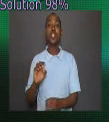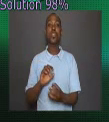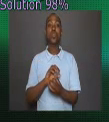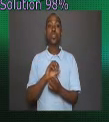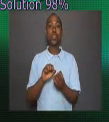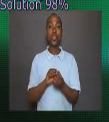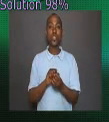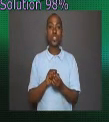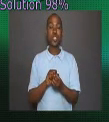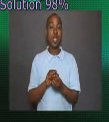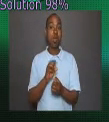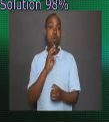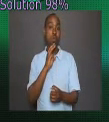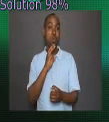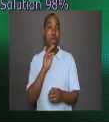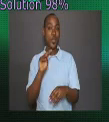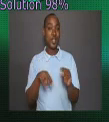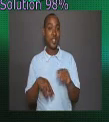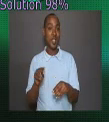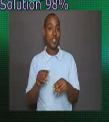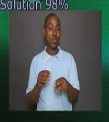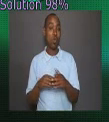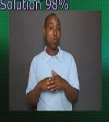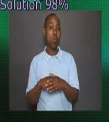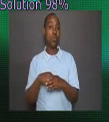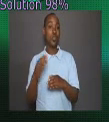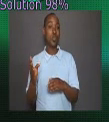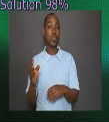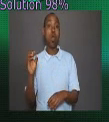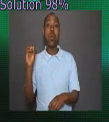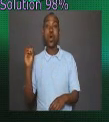and water moves out of the cell by osmosis.